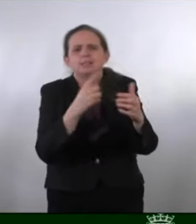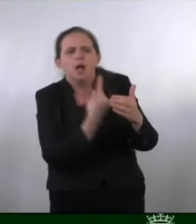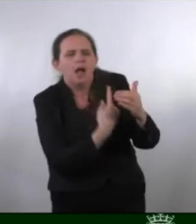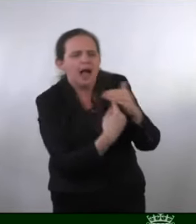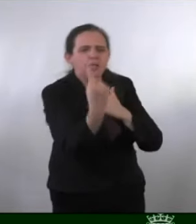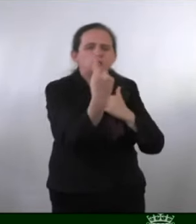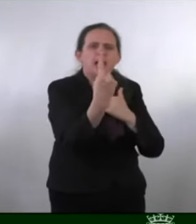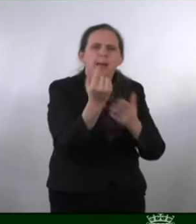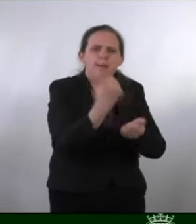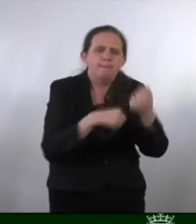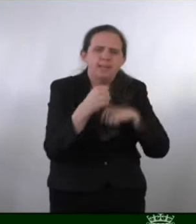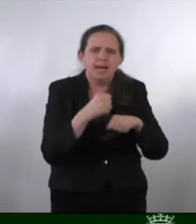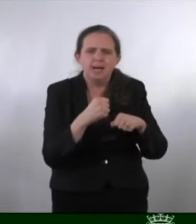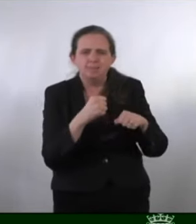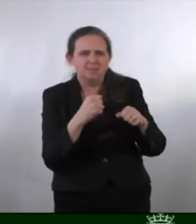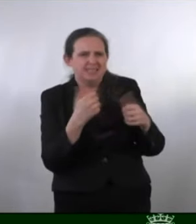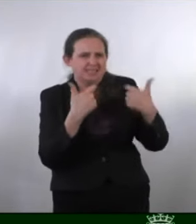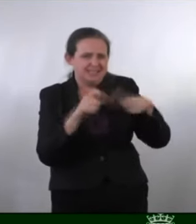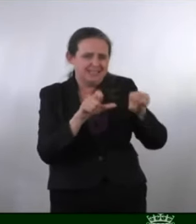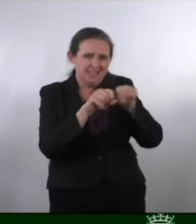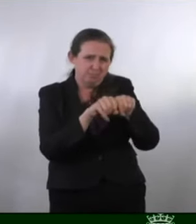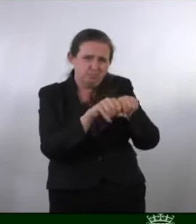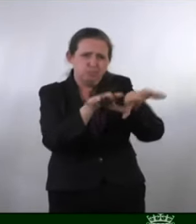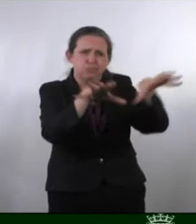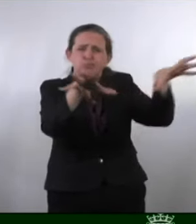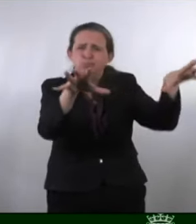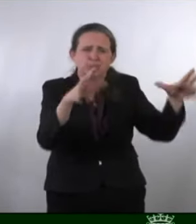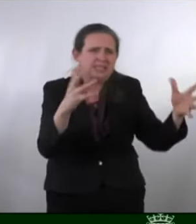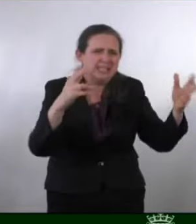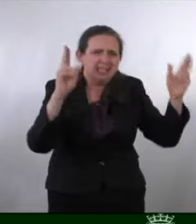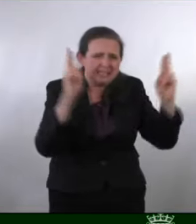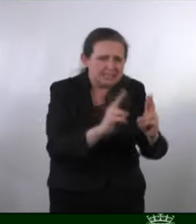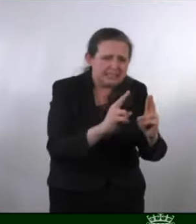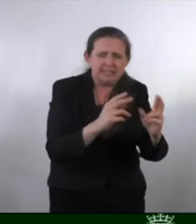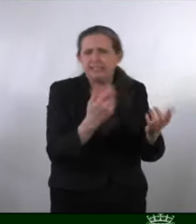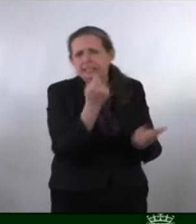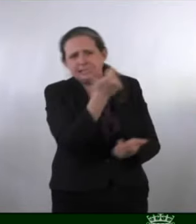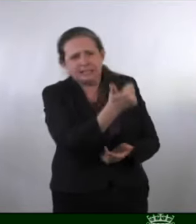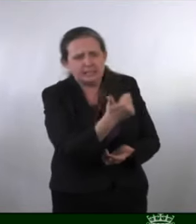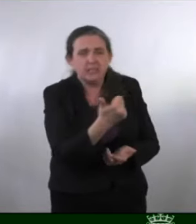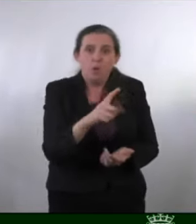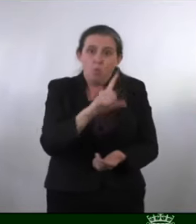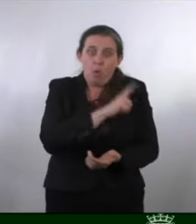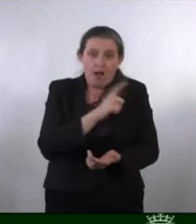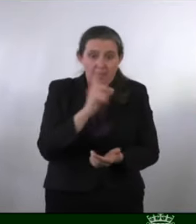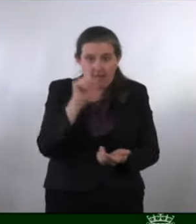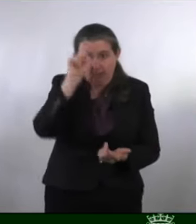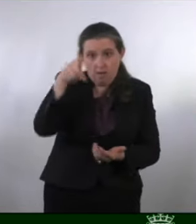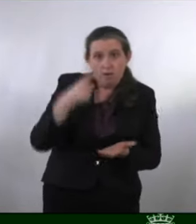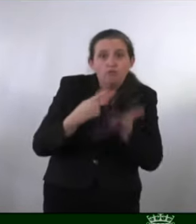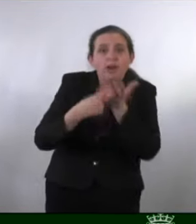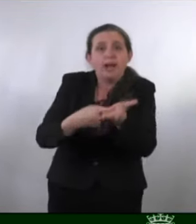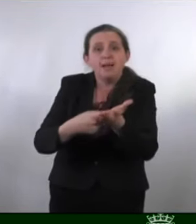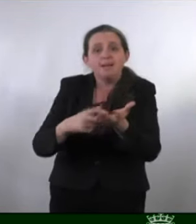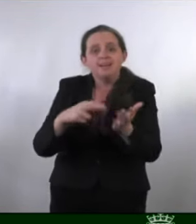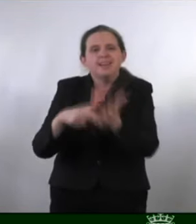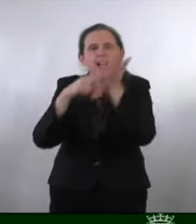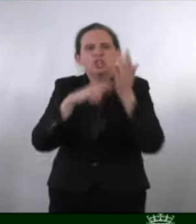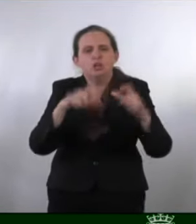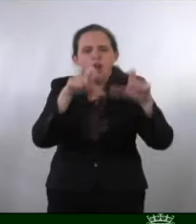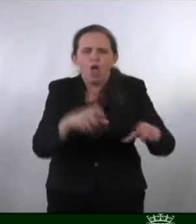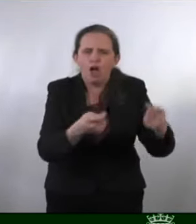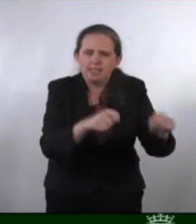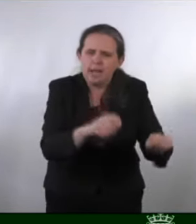they suggested a national lockdown, marginal impact on transmission. Now, I know the Prime Minister will talk about increased